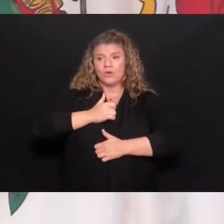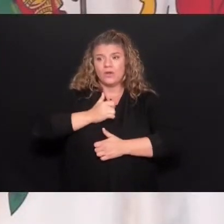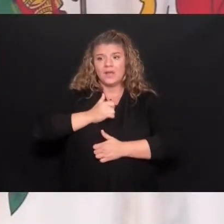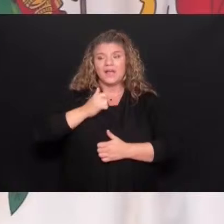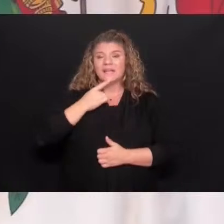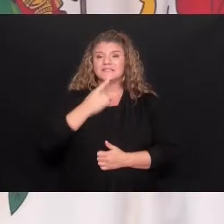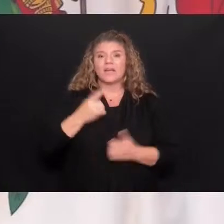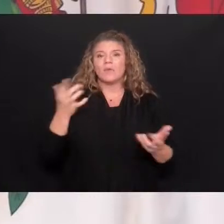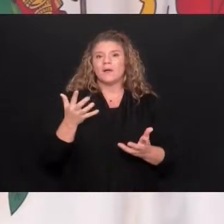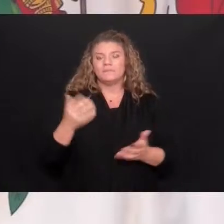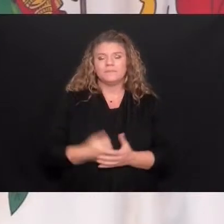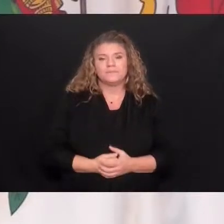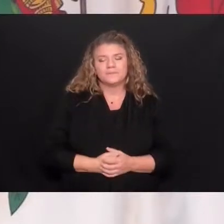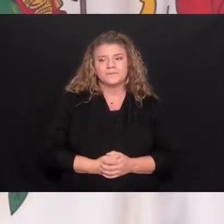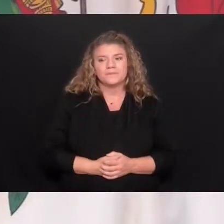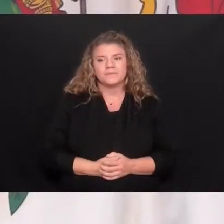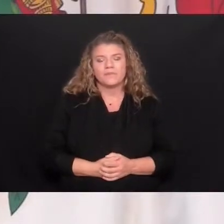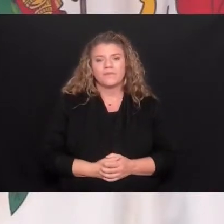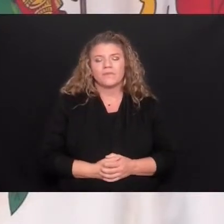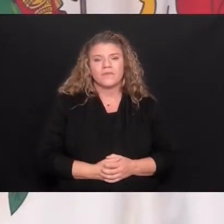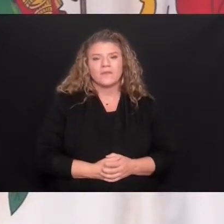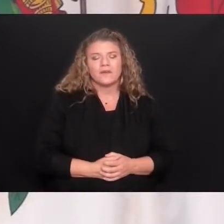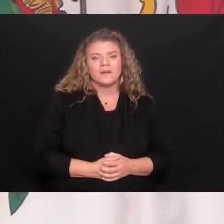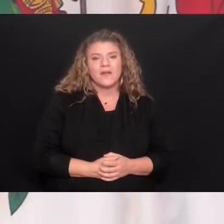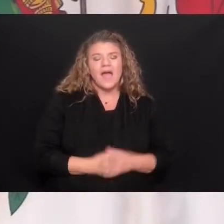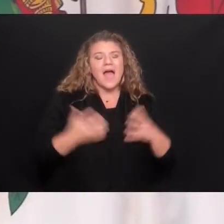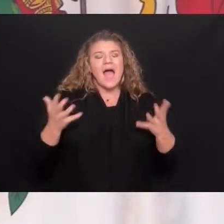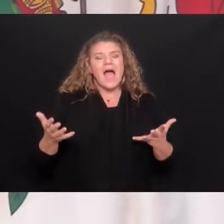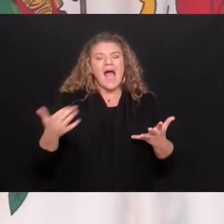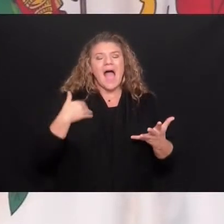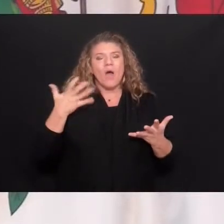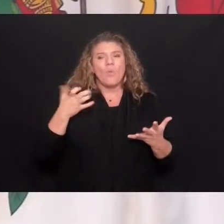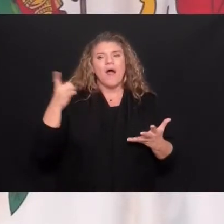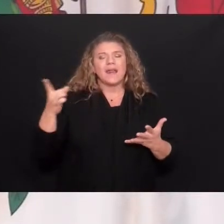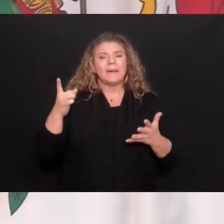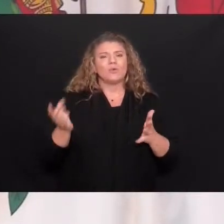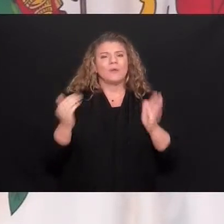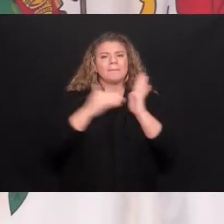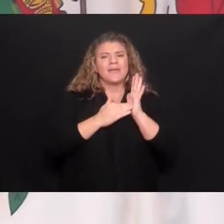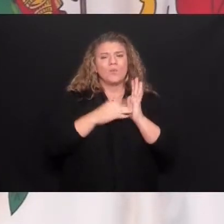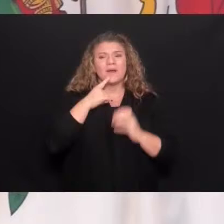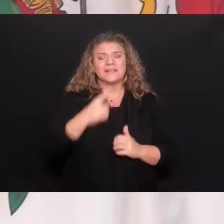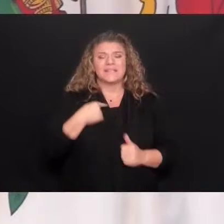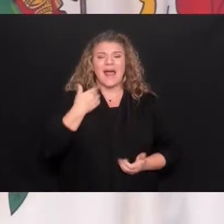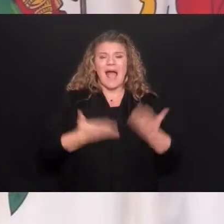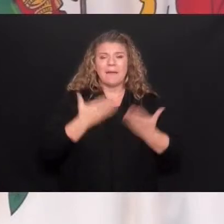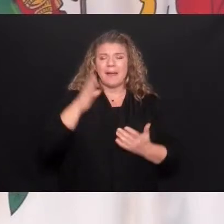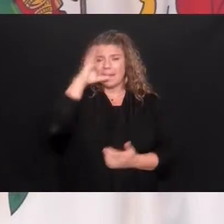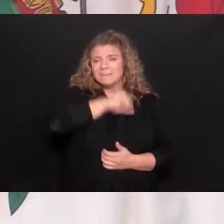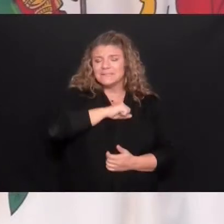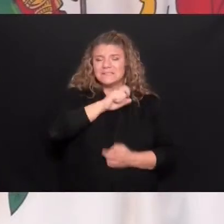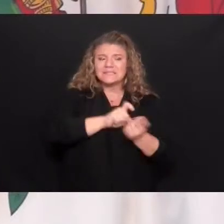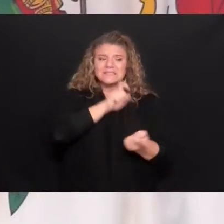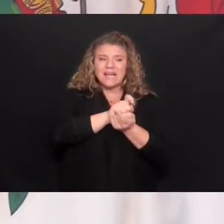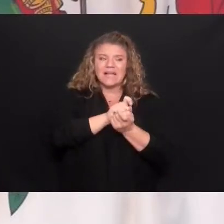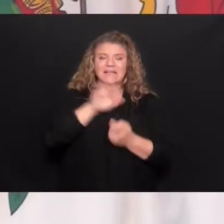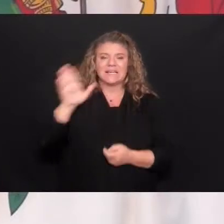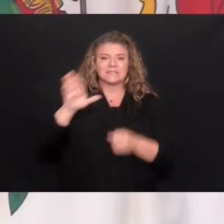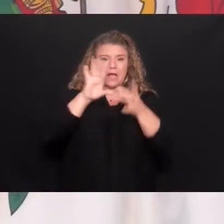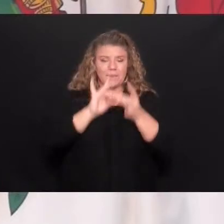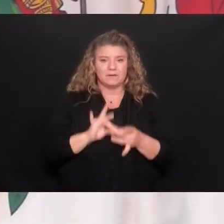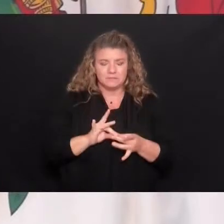say just this. And I'd like him to repeat this because I may have missed exactly what he was